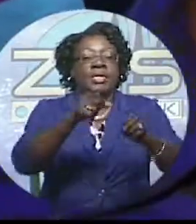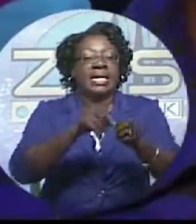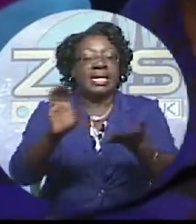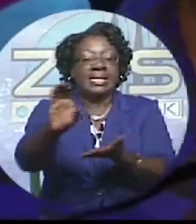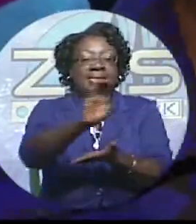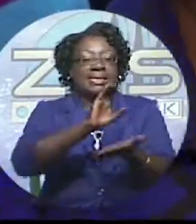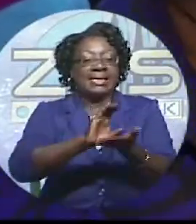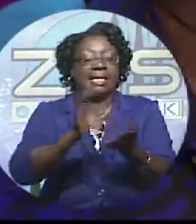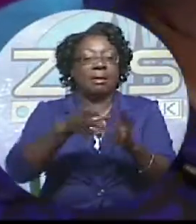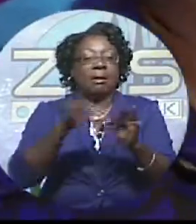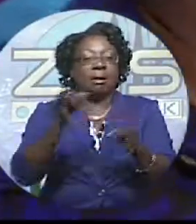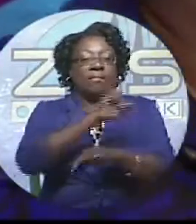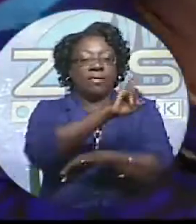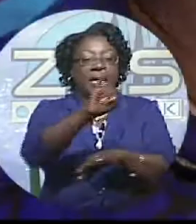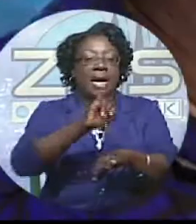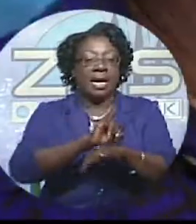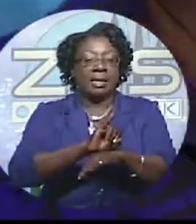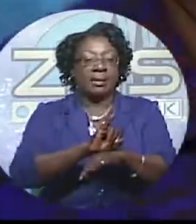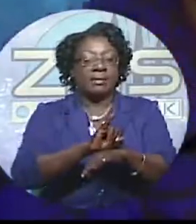call